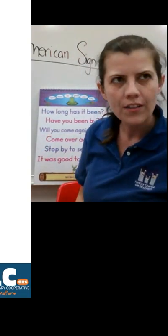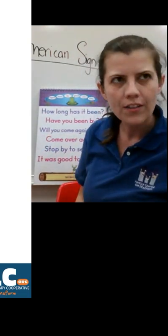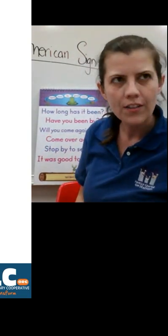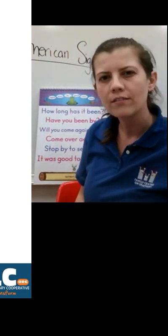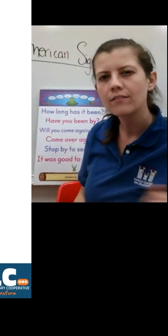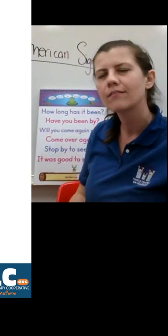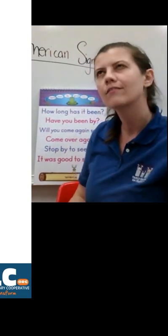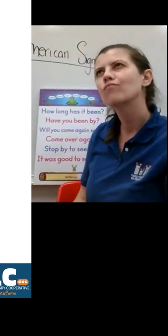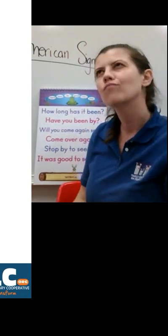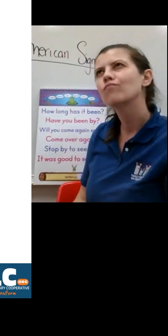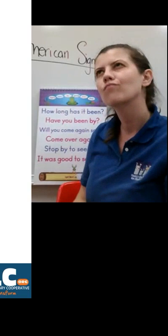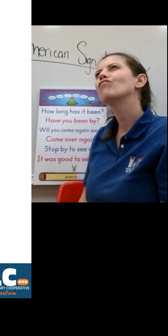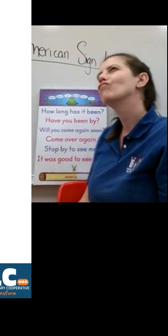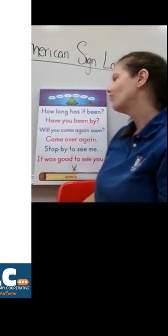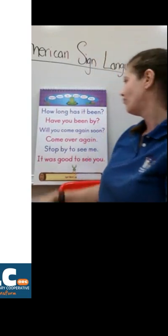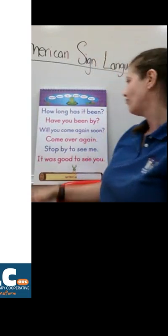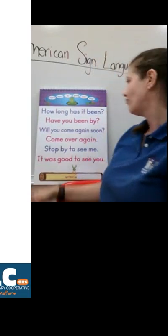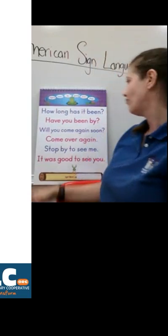Can you recall that one?